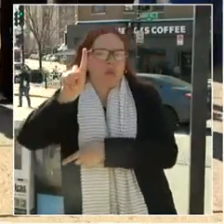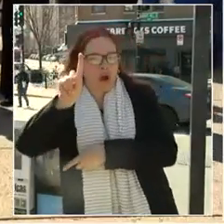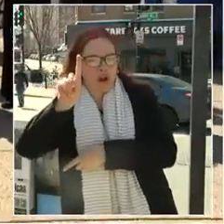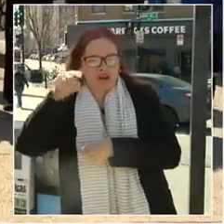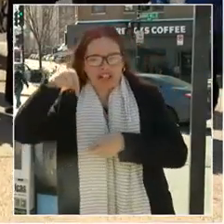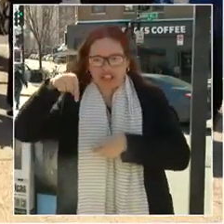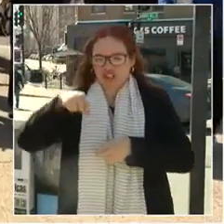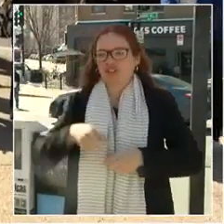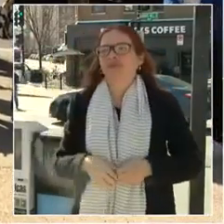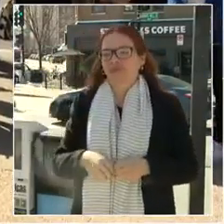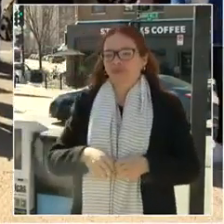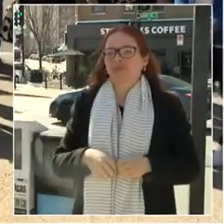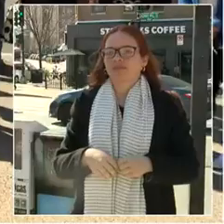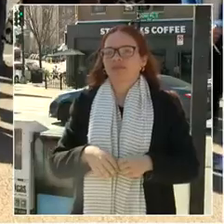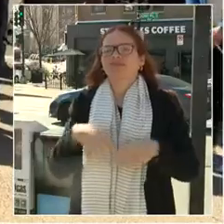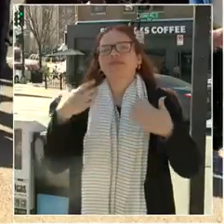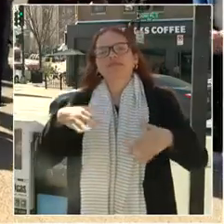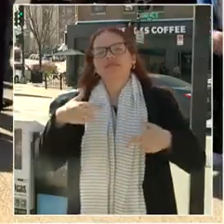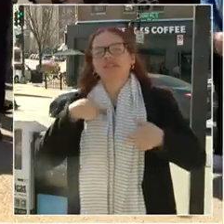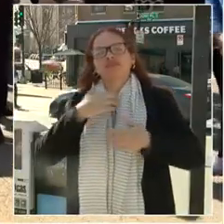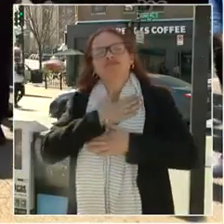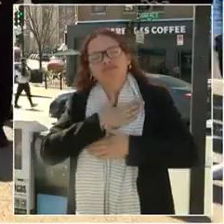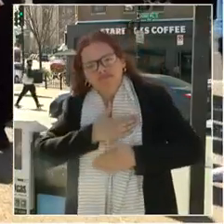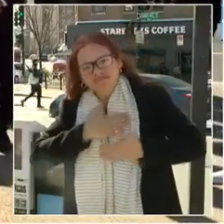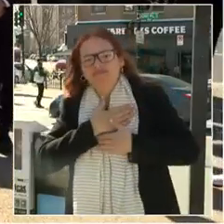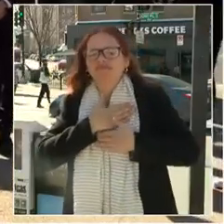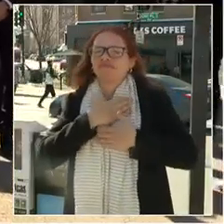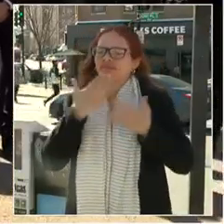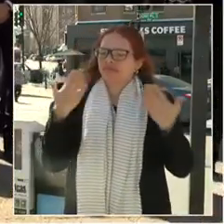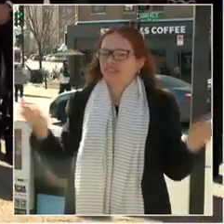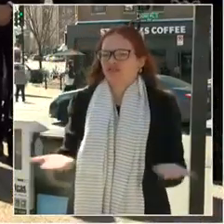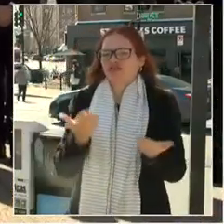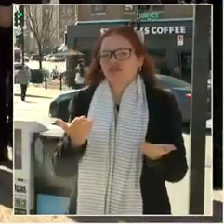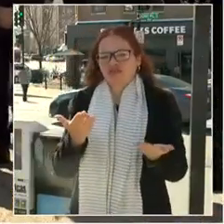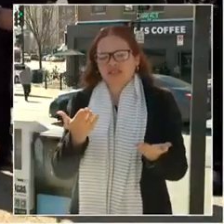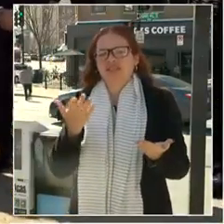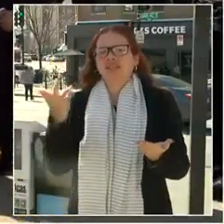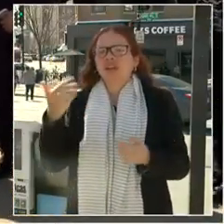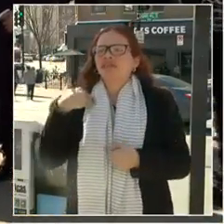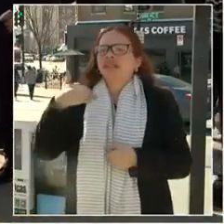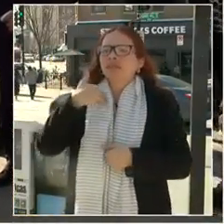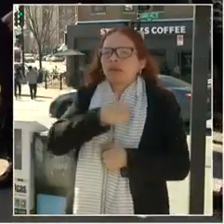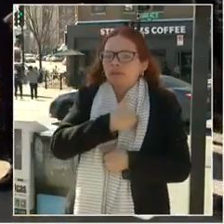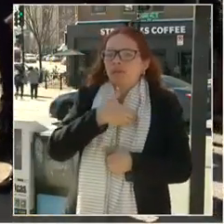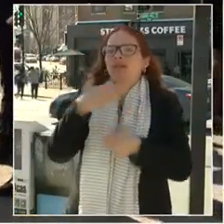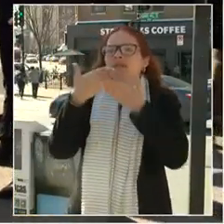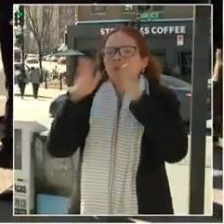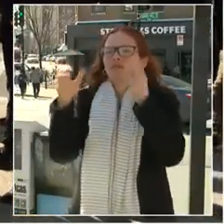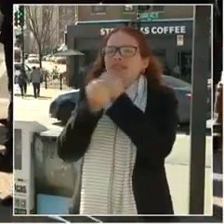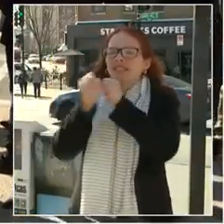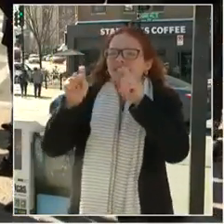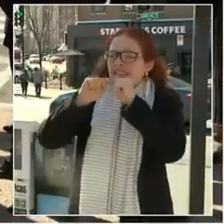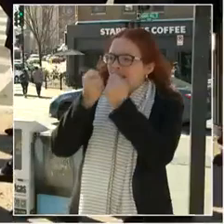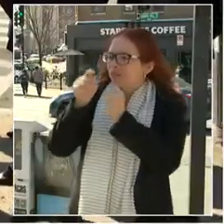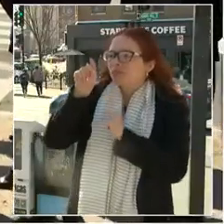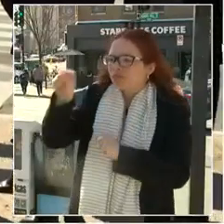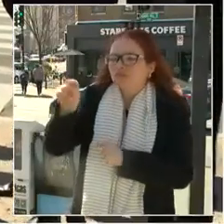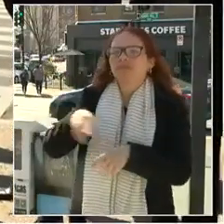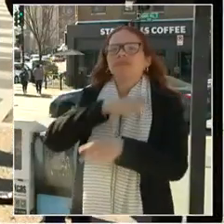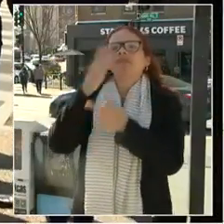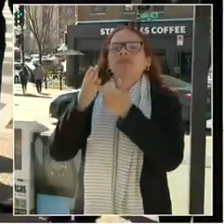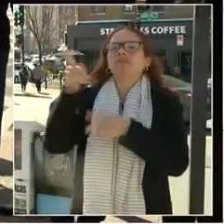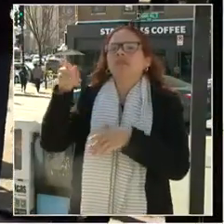I am pleased today to be joined by members of my public safety team and our community